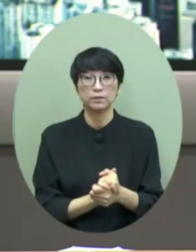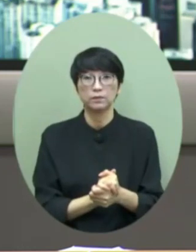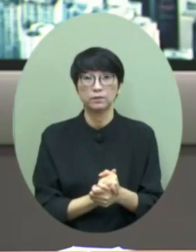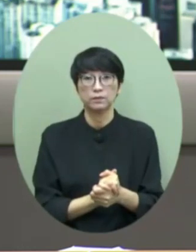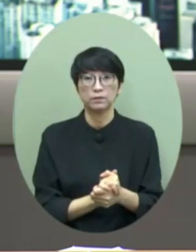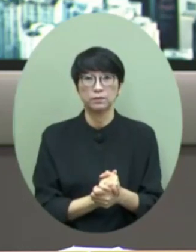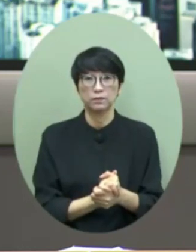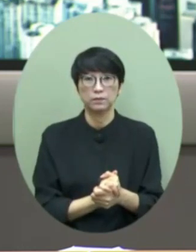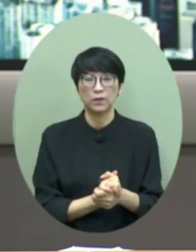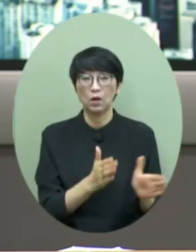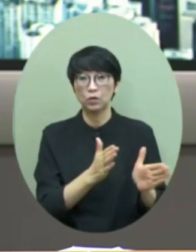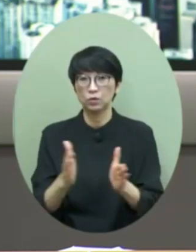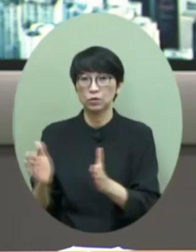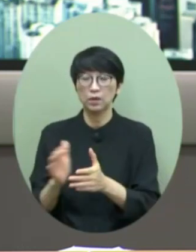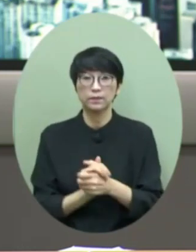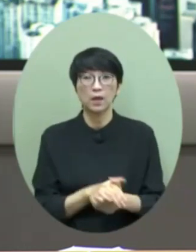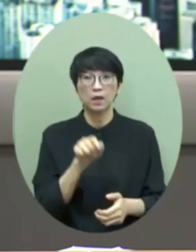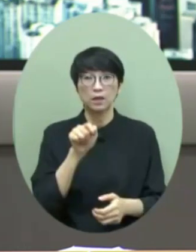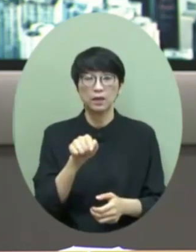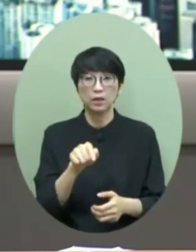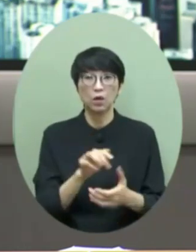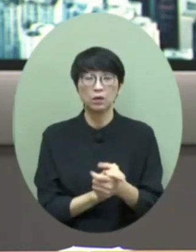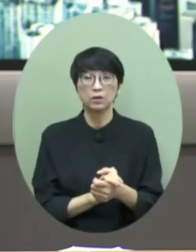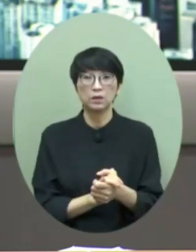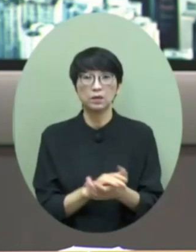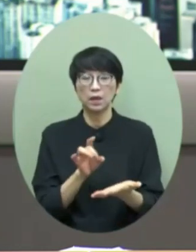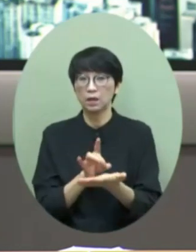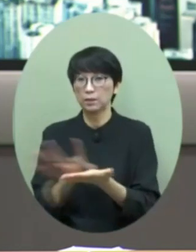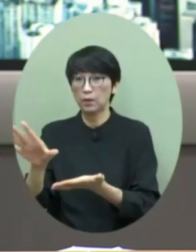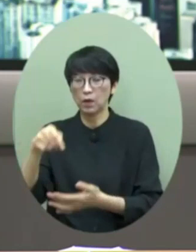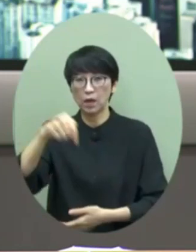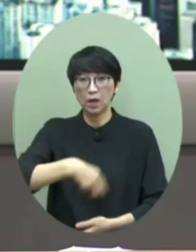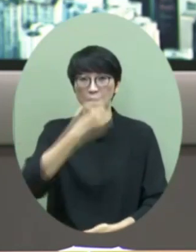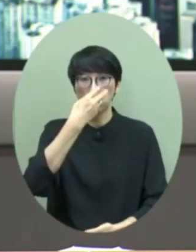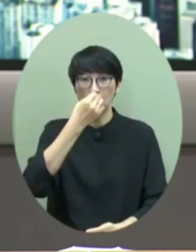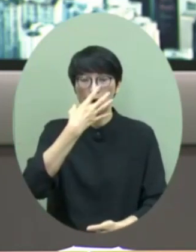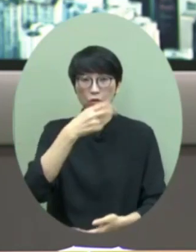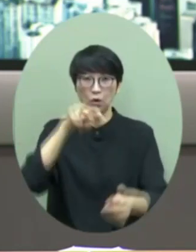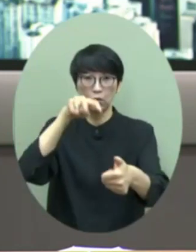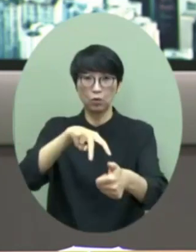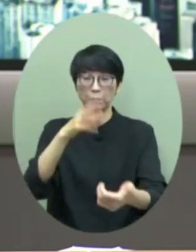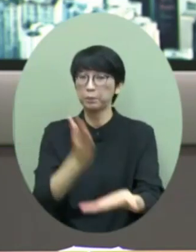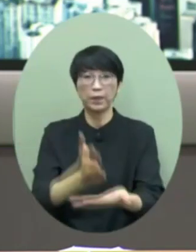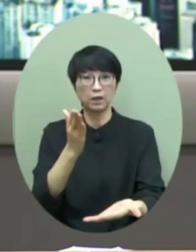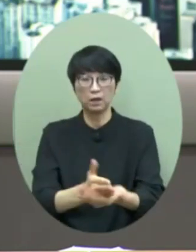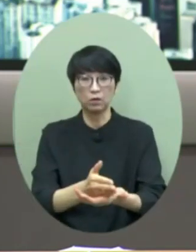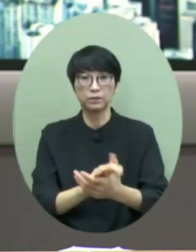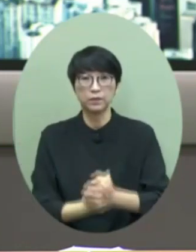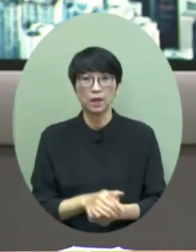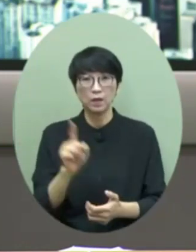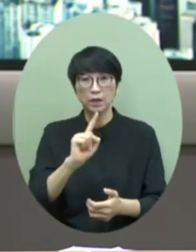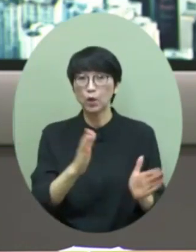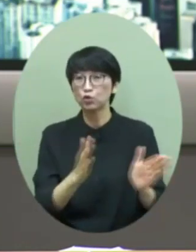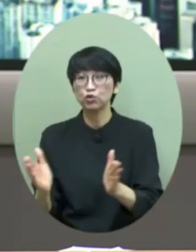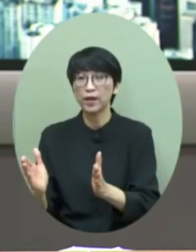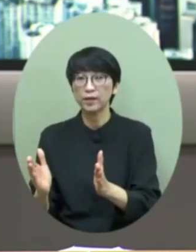longer something that is within the jurisdiction of Hong Kong, and therefore how that is to be dealt with will be something that will not be within